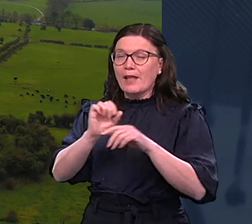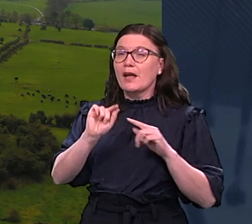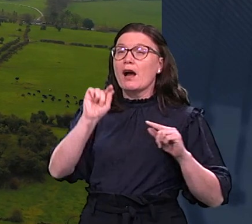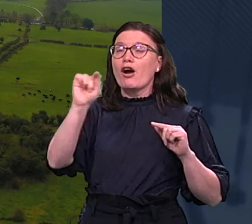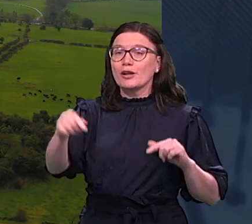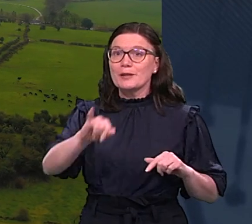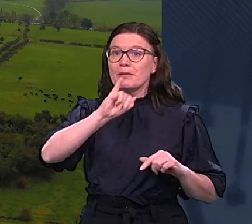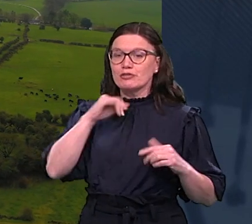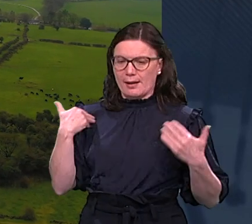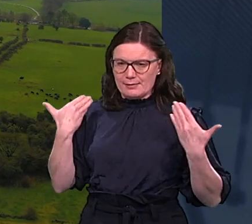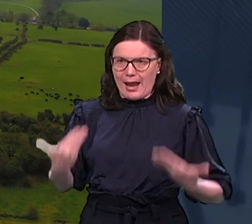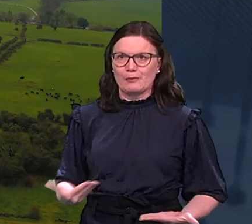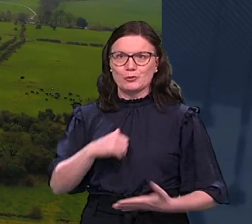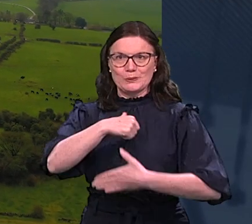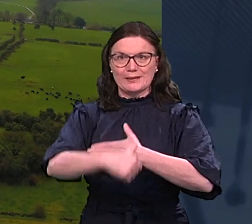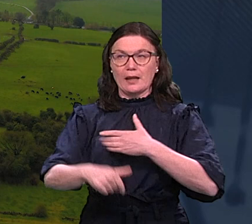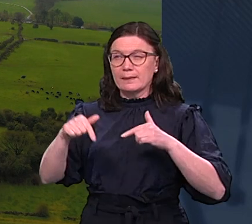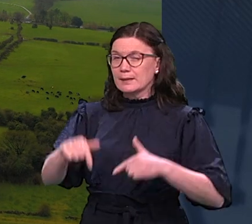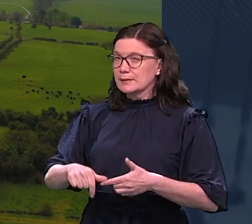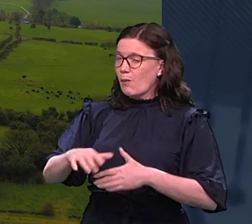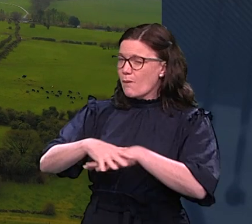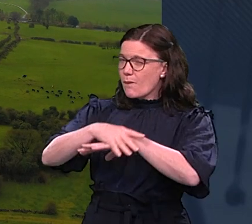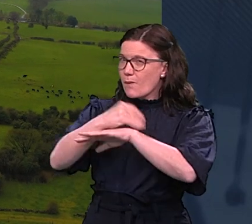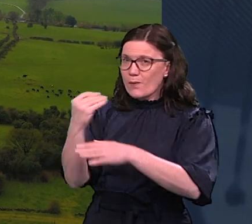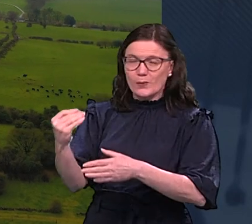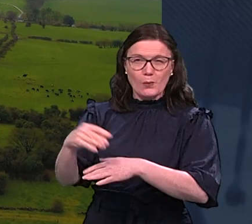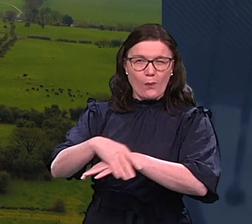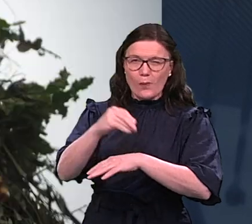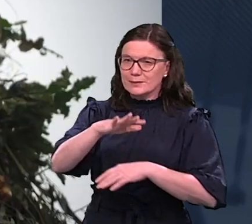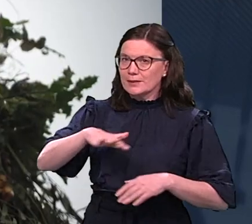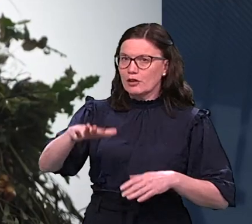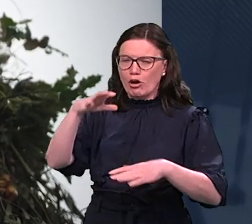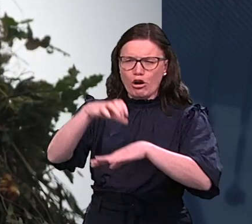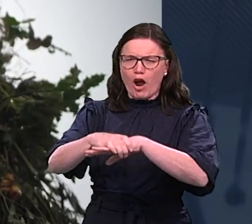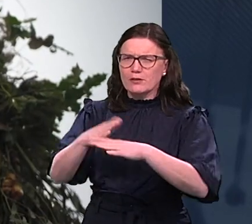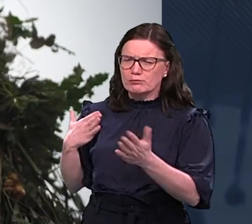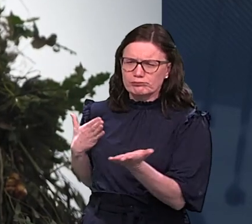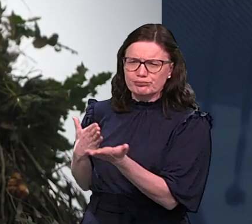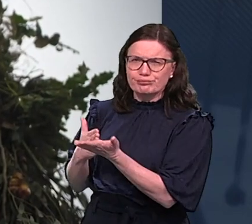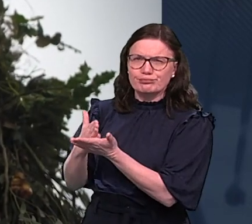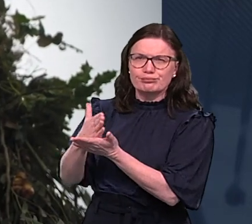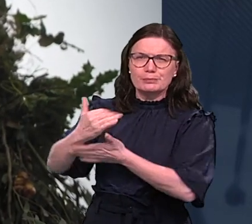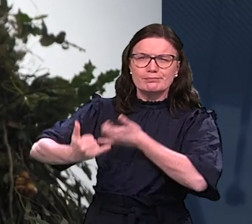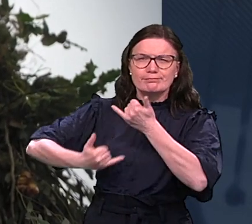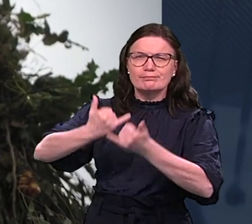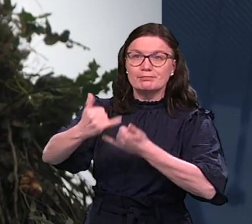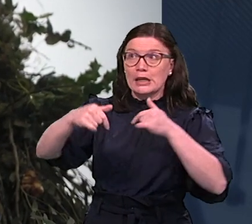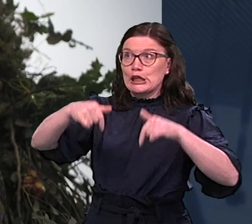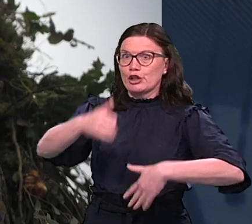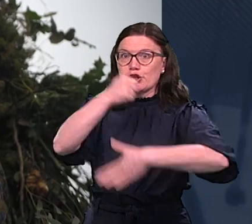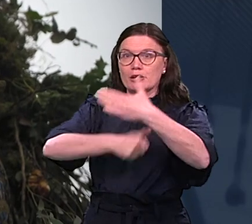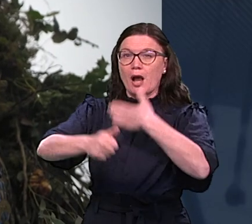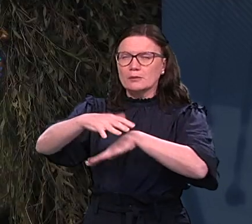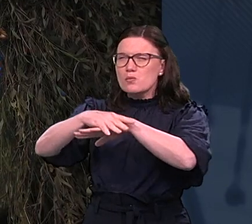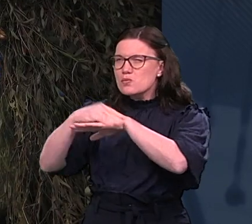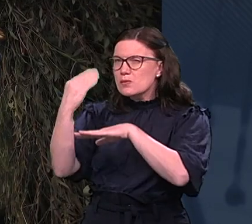today. Because this ancient site covers all of the ages. And it's here that the gods of ancient Ireland, the gods of the